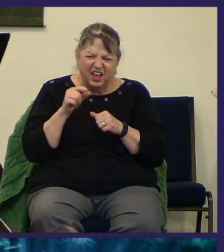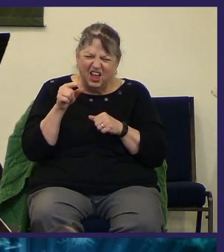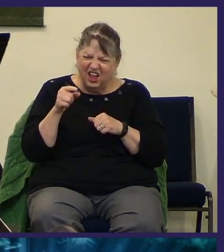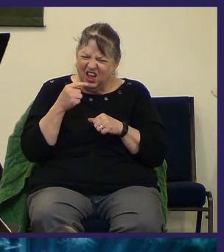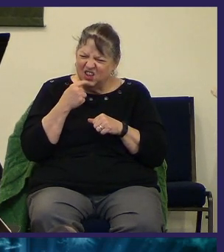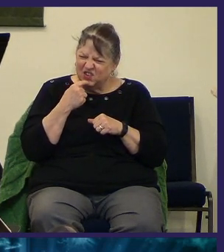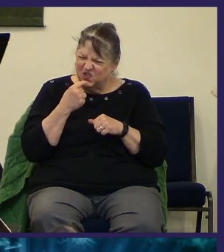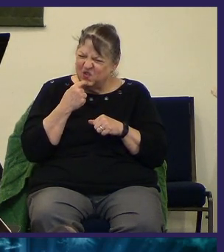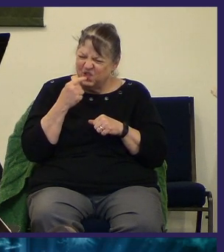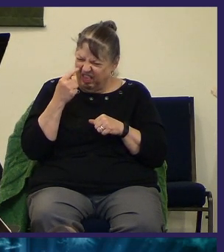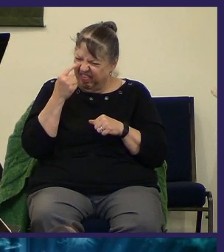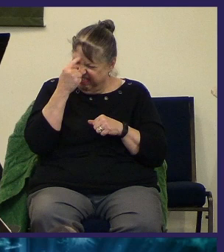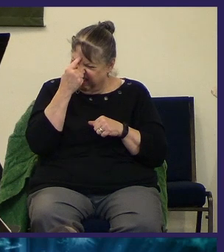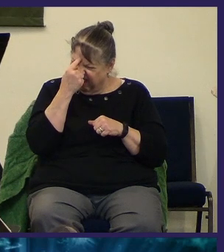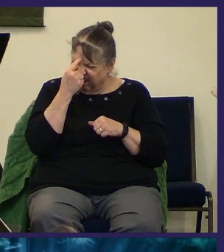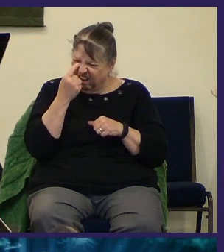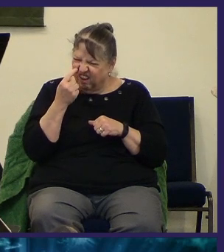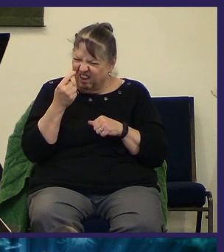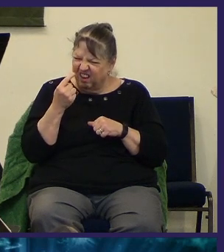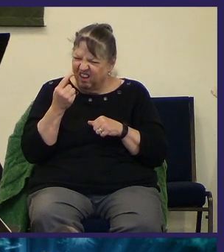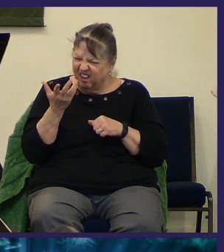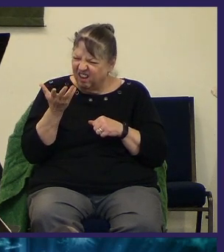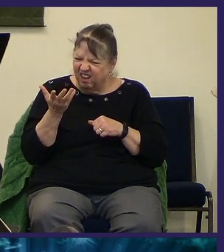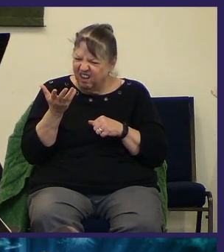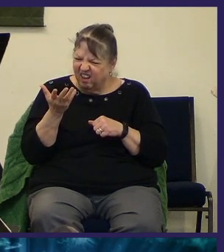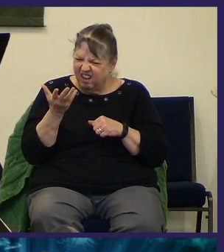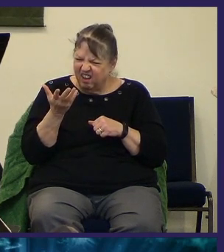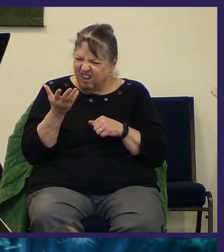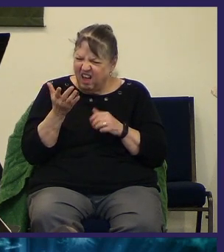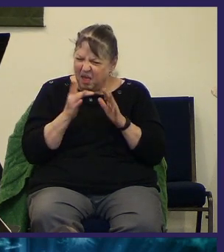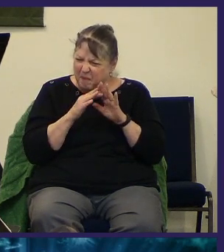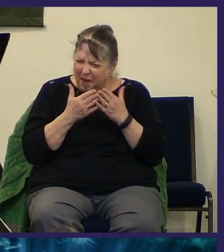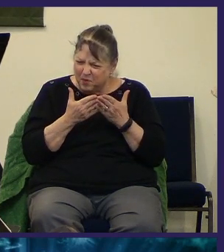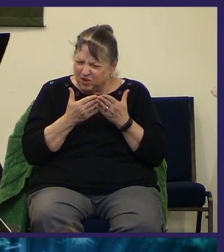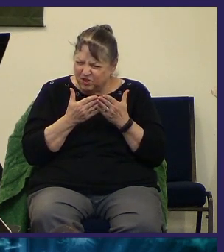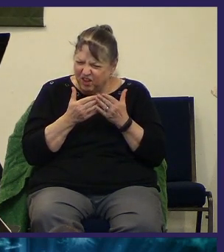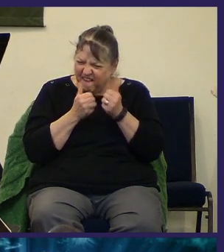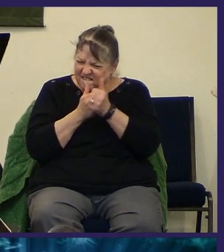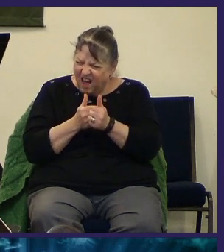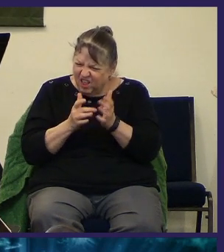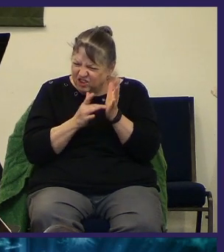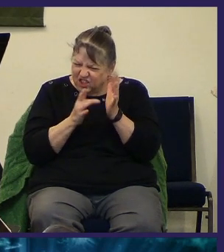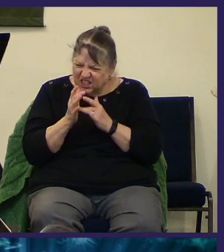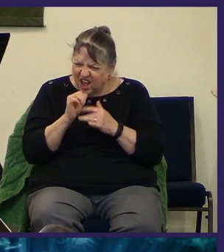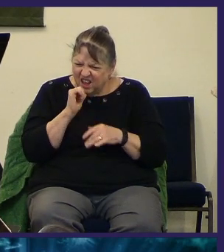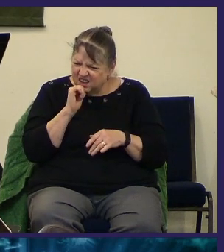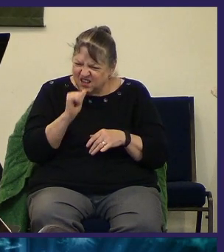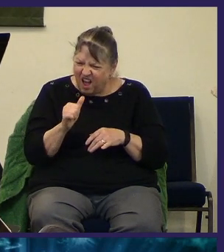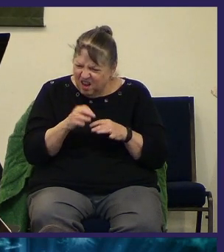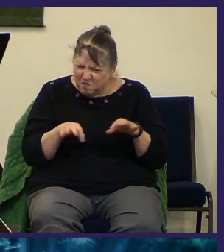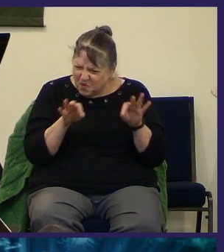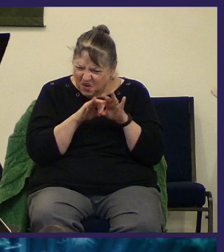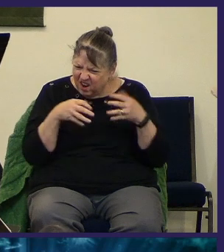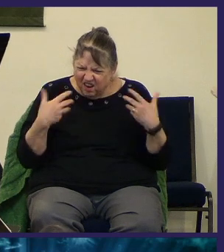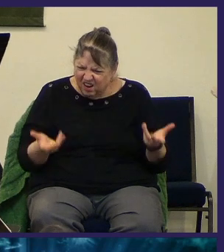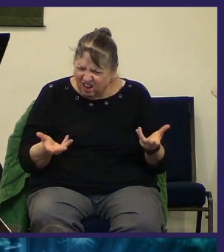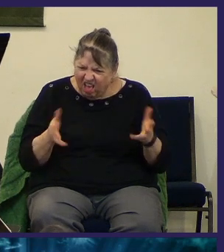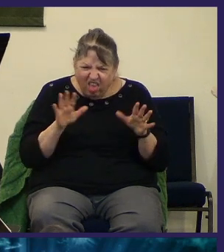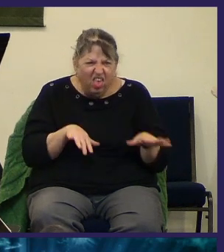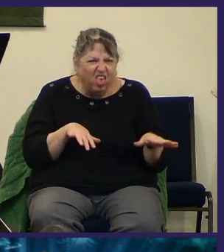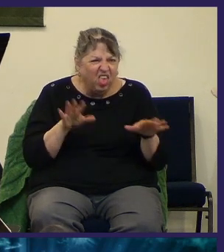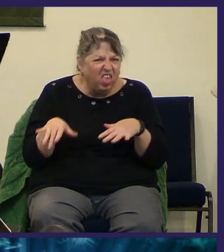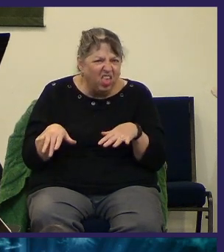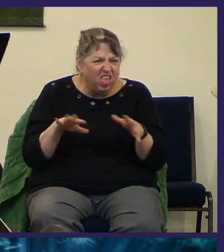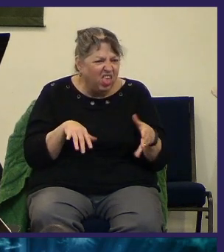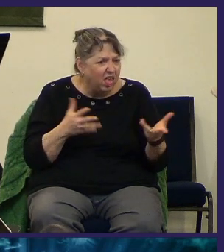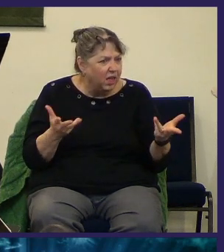word you take christianity for granted you just you're like lackluster and and